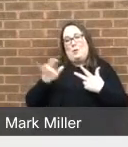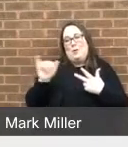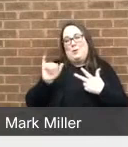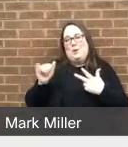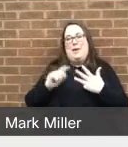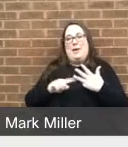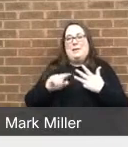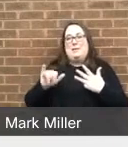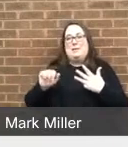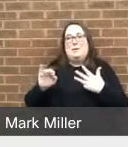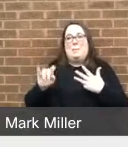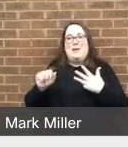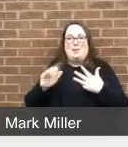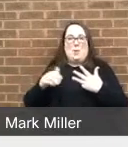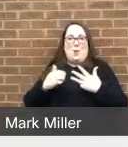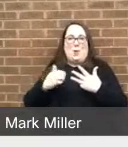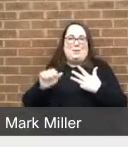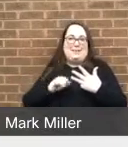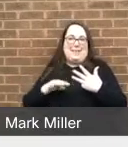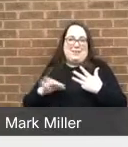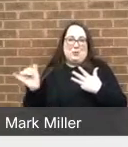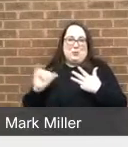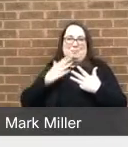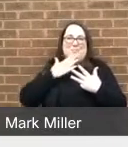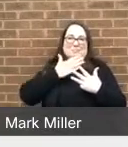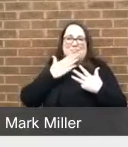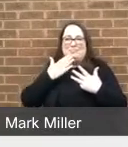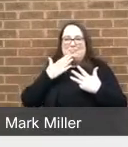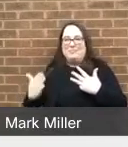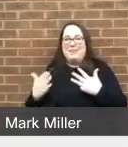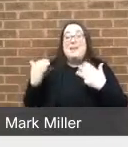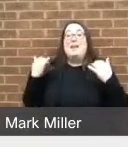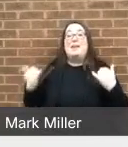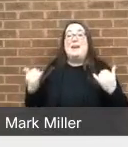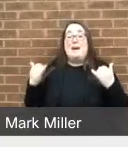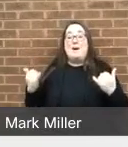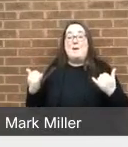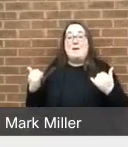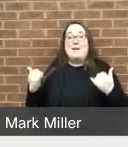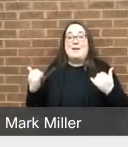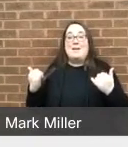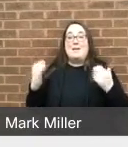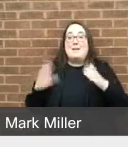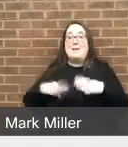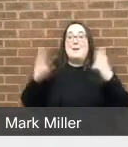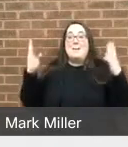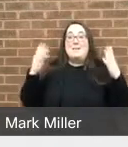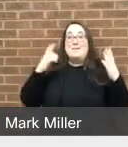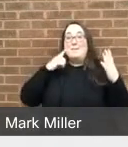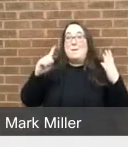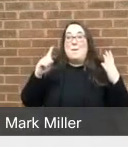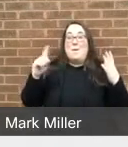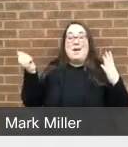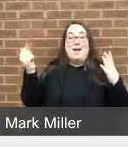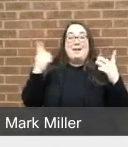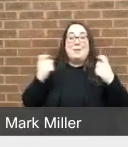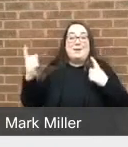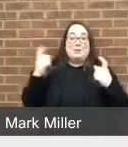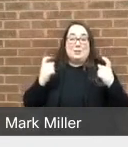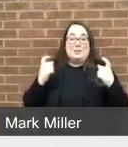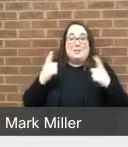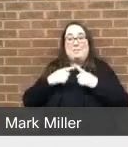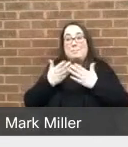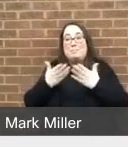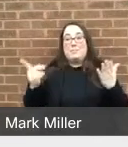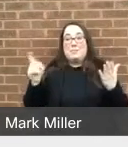and all of her staff as well. So now this is the time where we open up to any questions from the